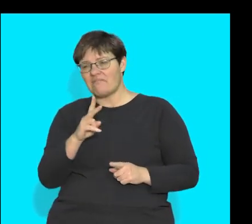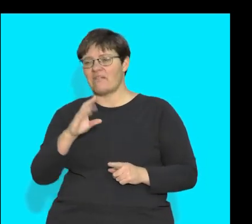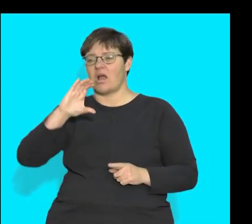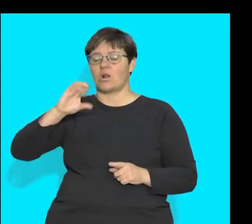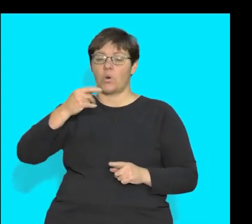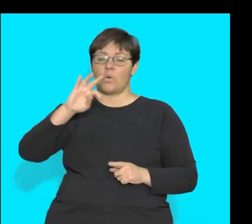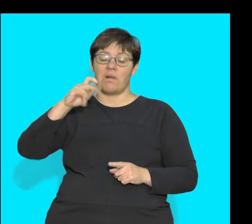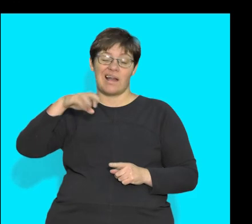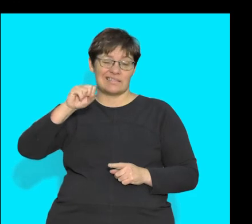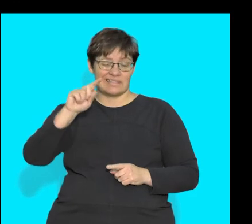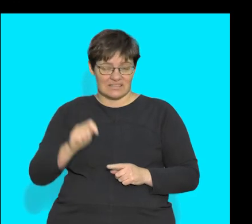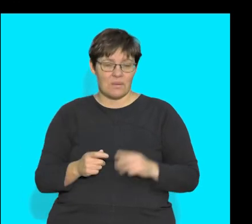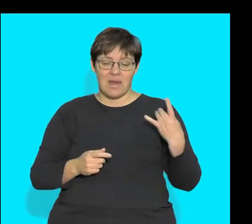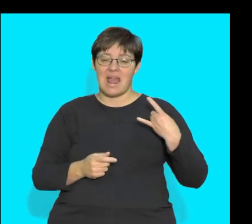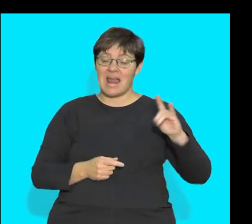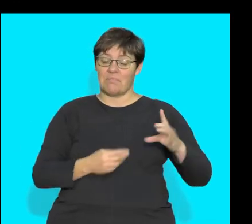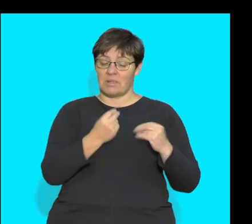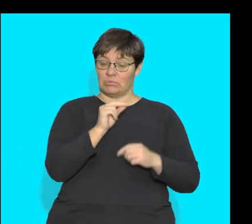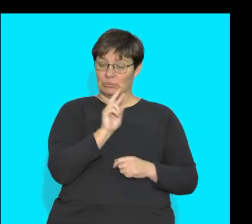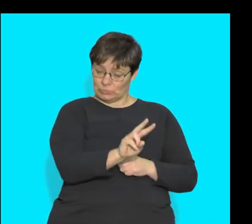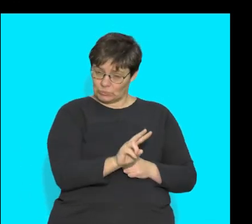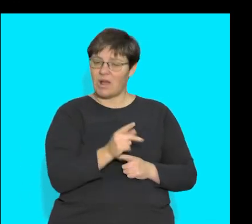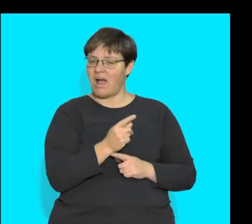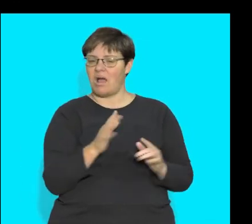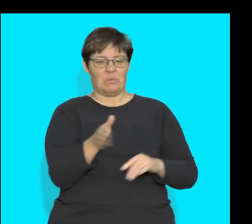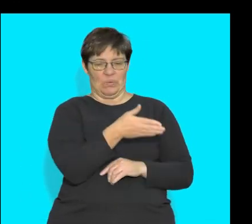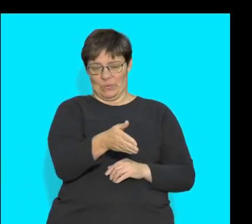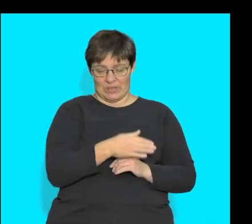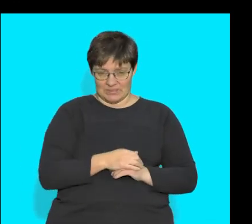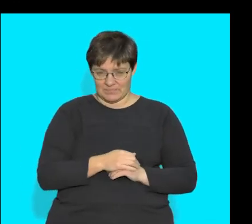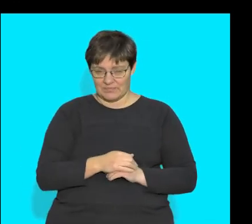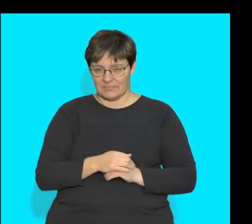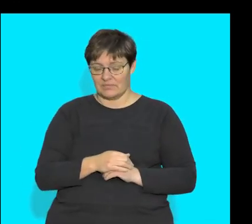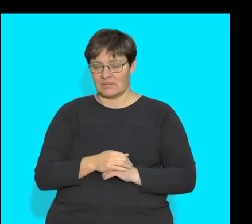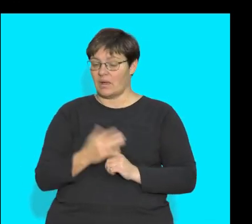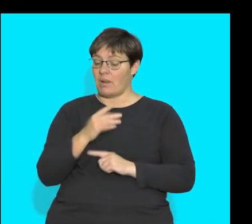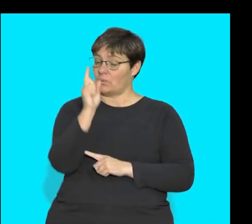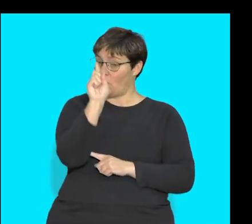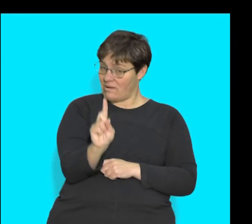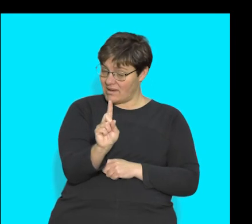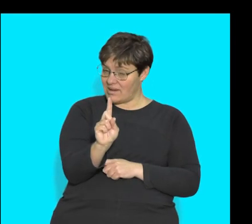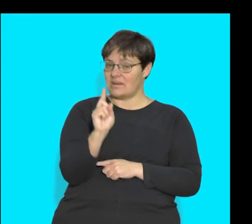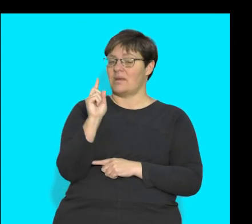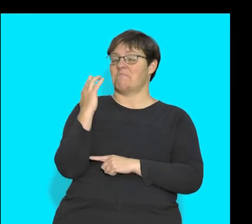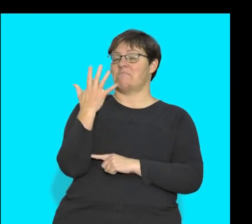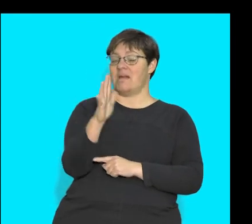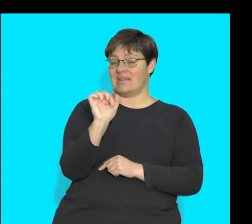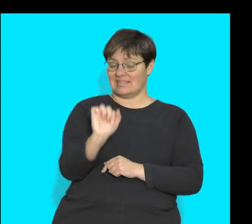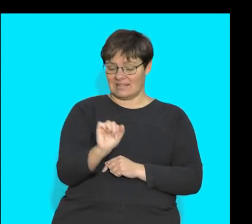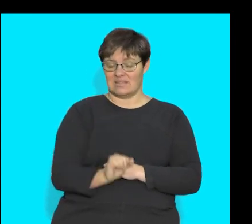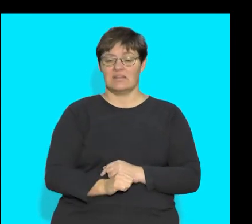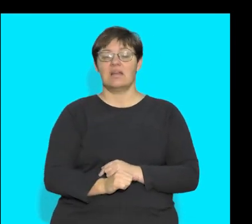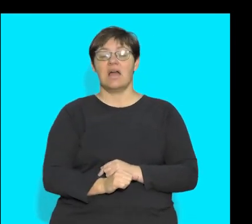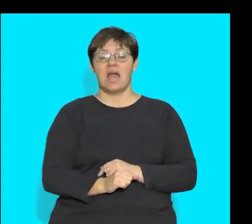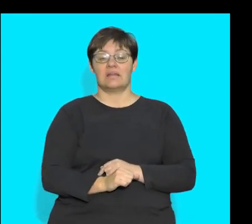got chloroplasts, where in the animal cell that is missing. So plant 1 is a plant cell,